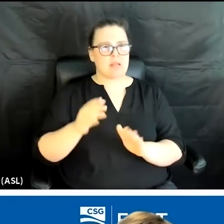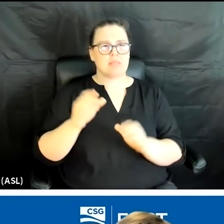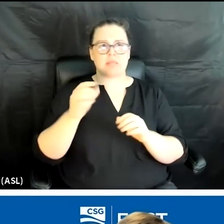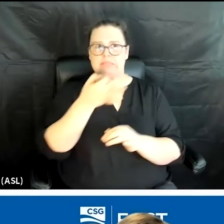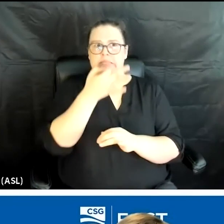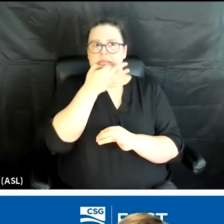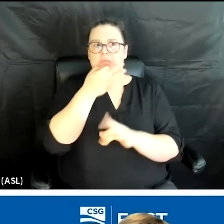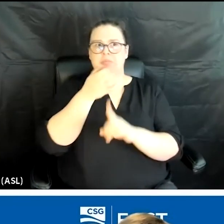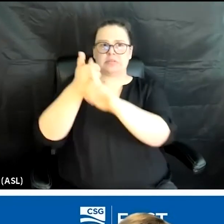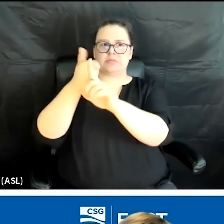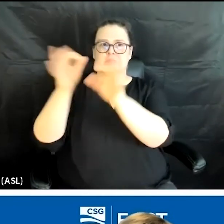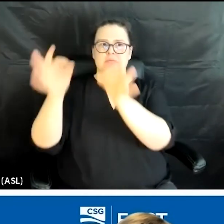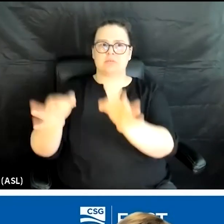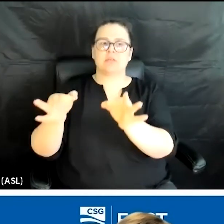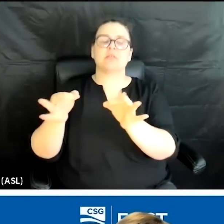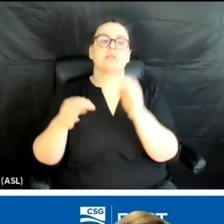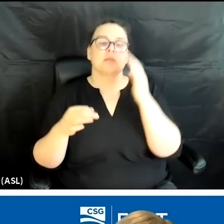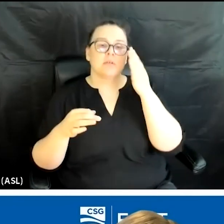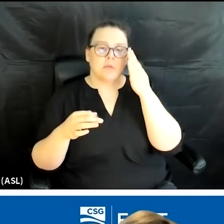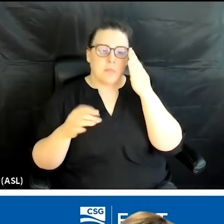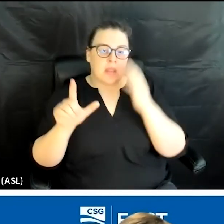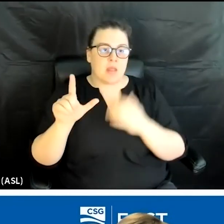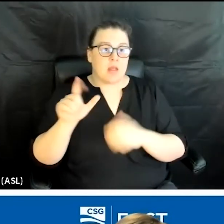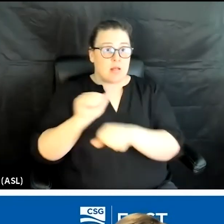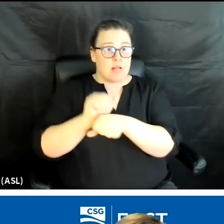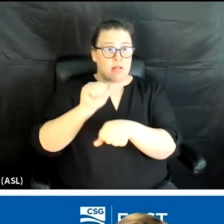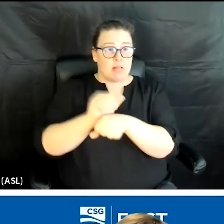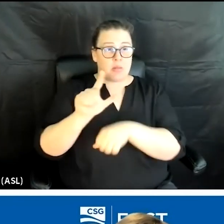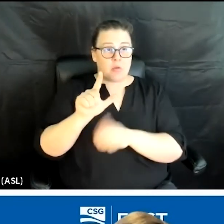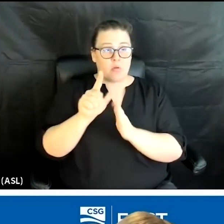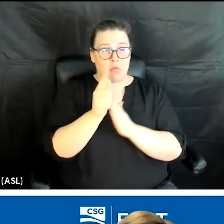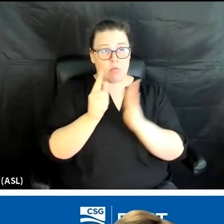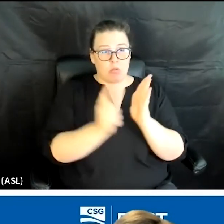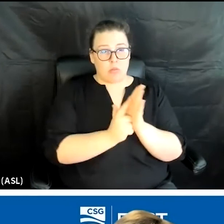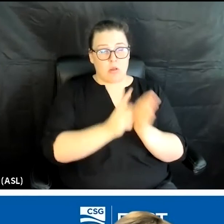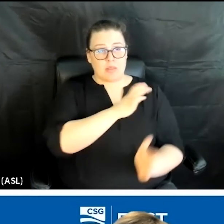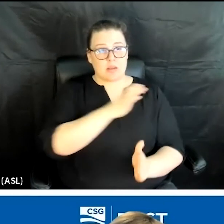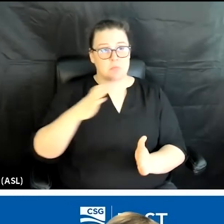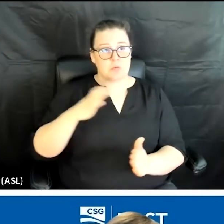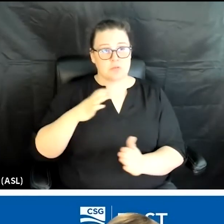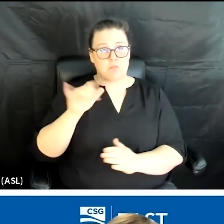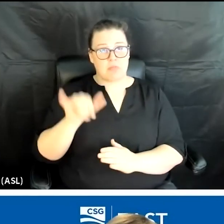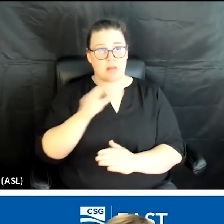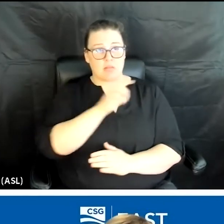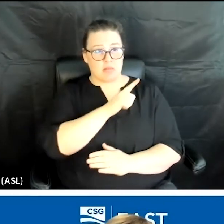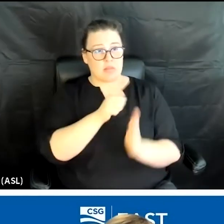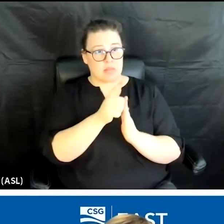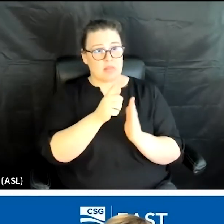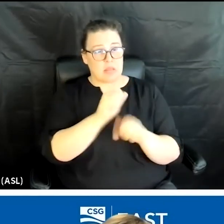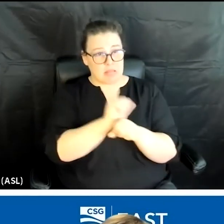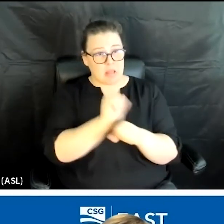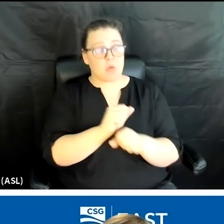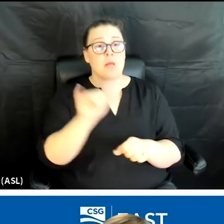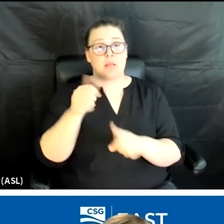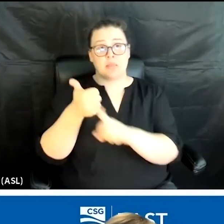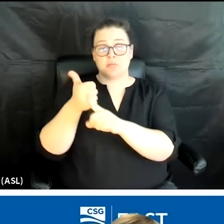So because it's in labor law, the commissioner of the Department of Labor would be the one charged with putting